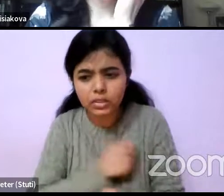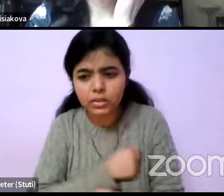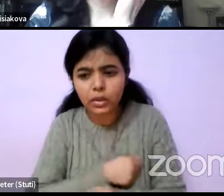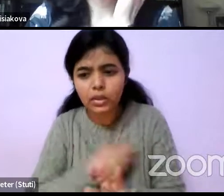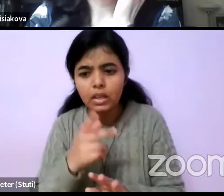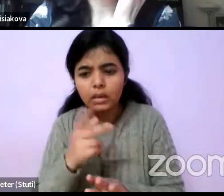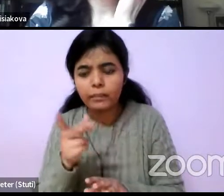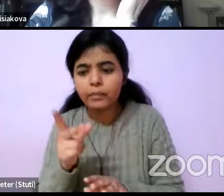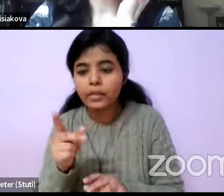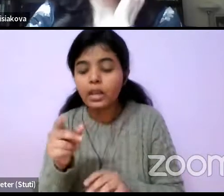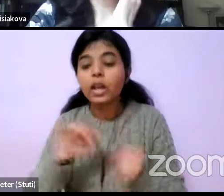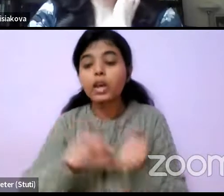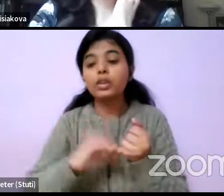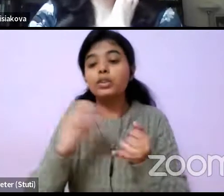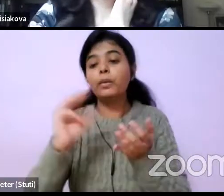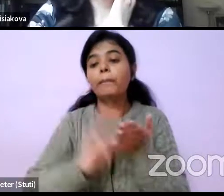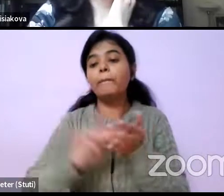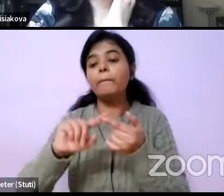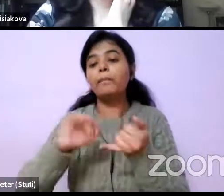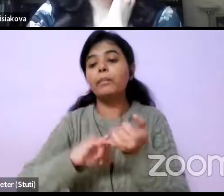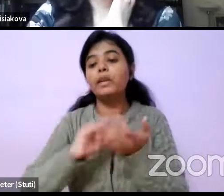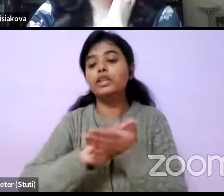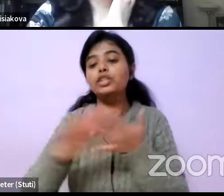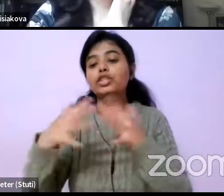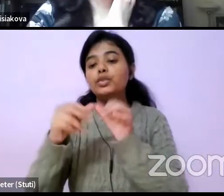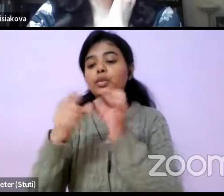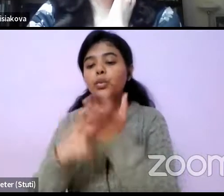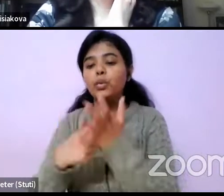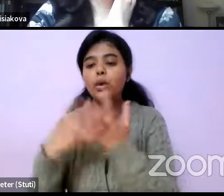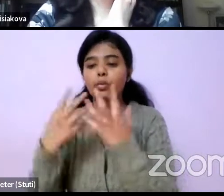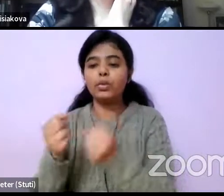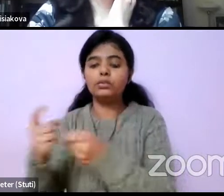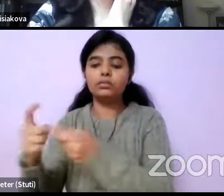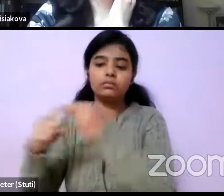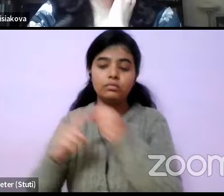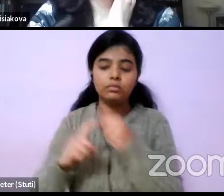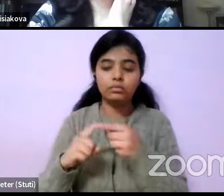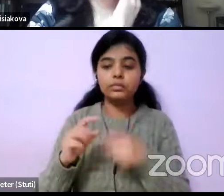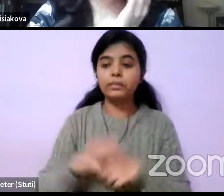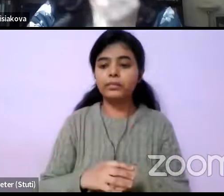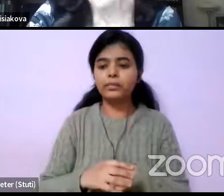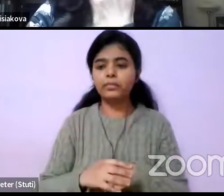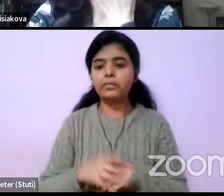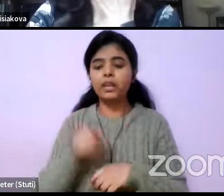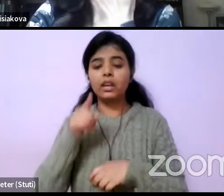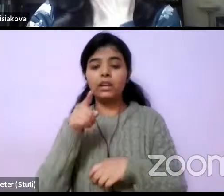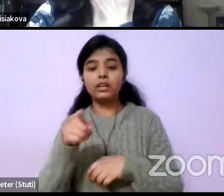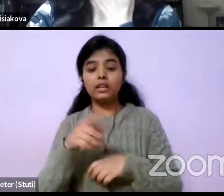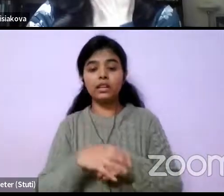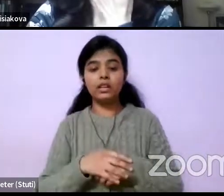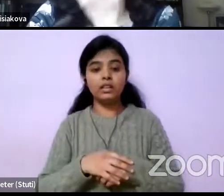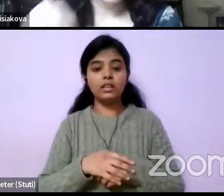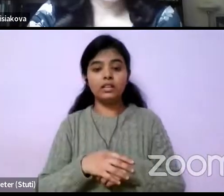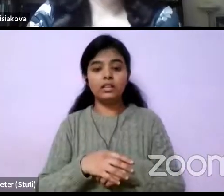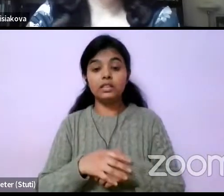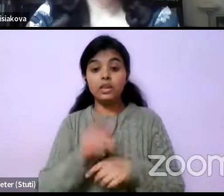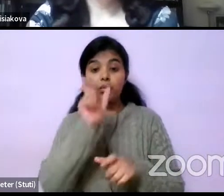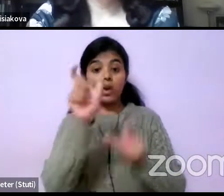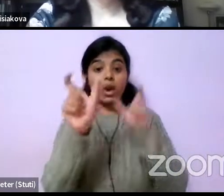another question from Someshwar before I go on to Kostab's question. What role do you think the conscious choice of words